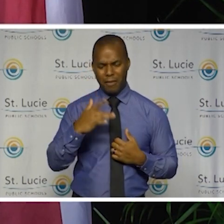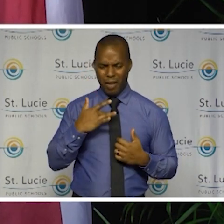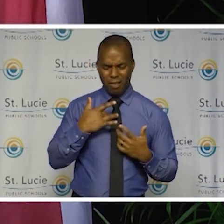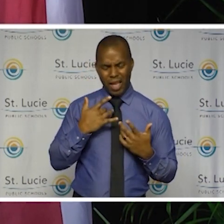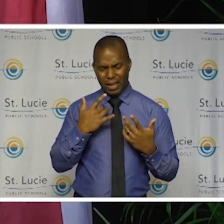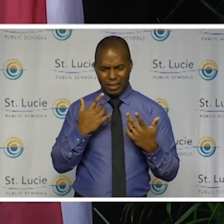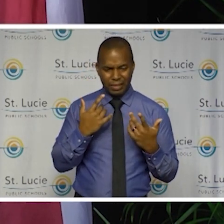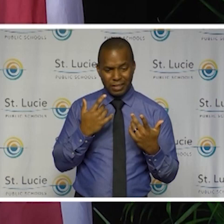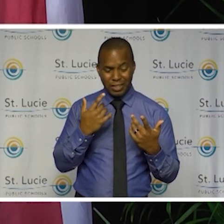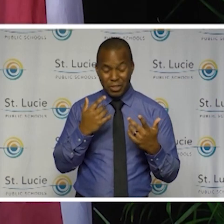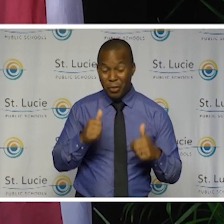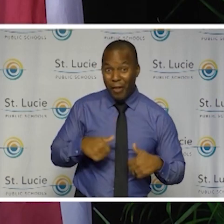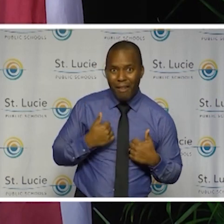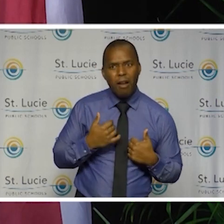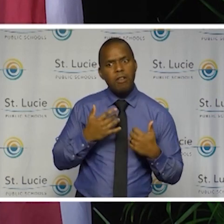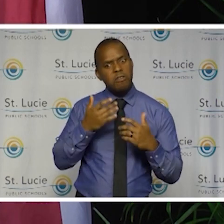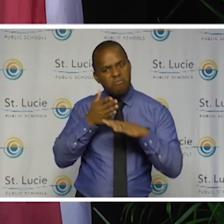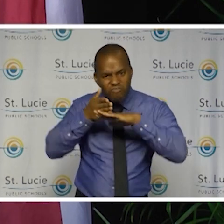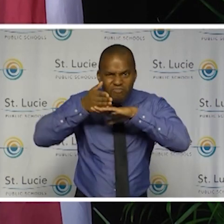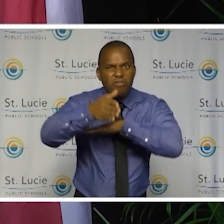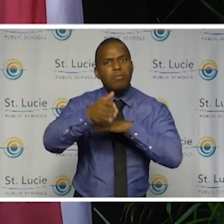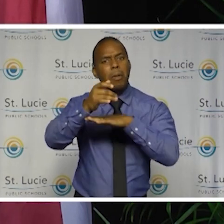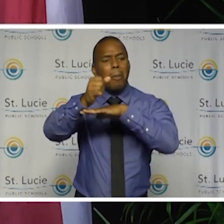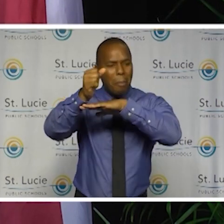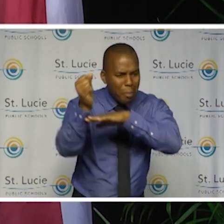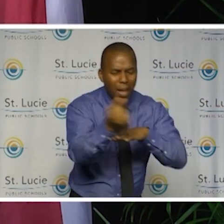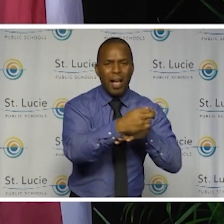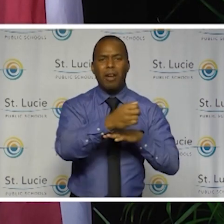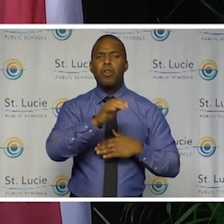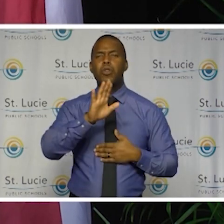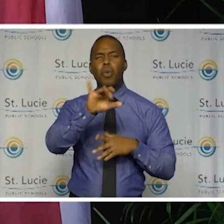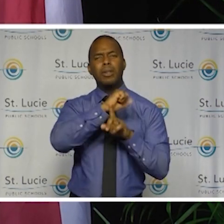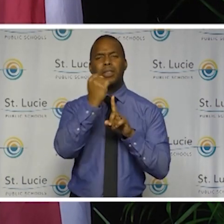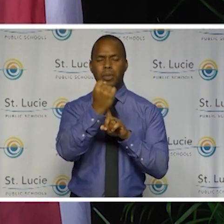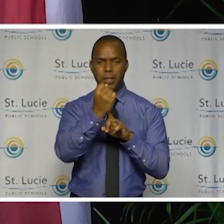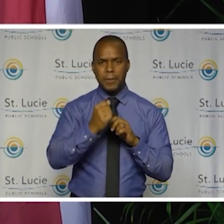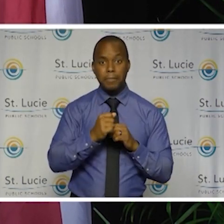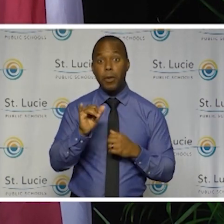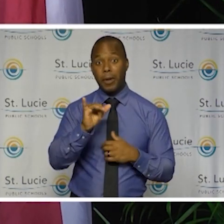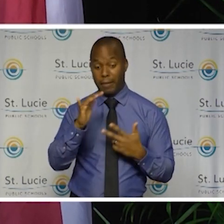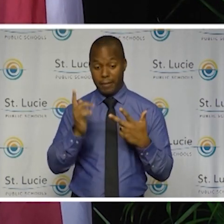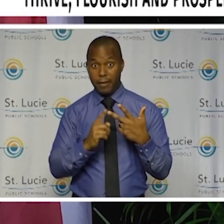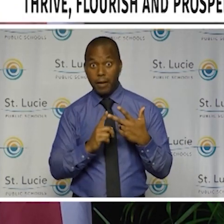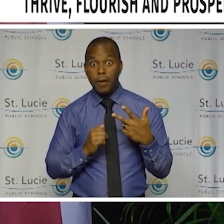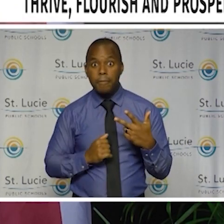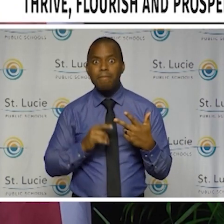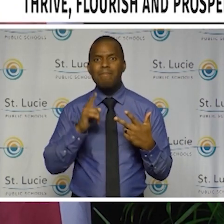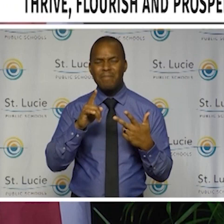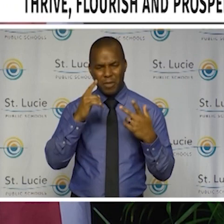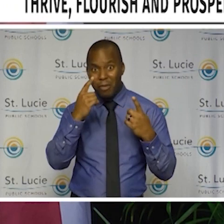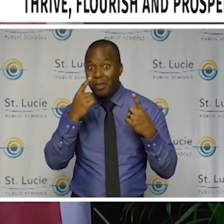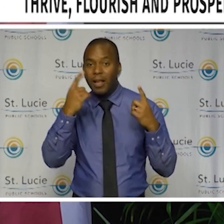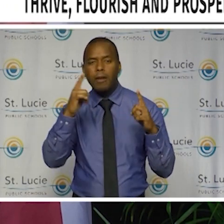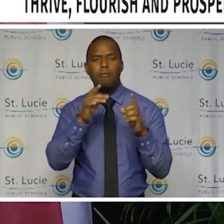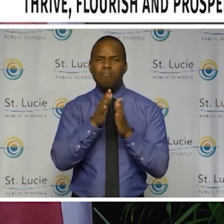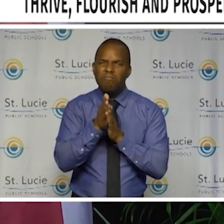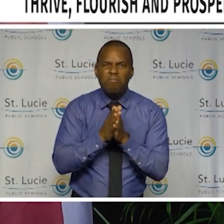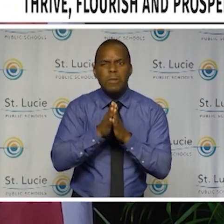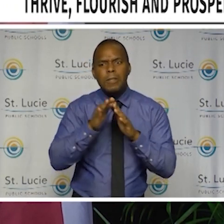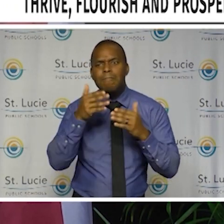survive, prevail, overcome, and triumph. And finally, seniors don't merely succeed,